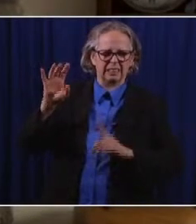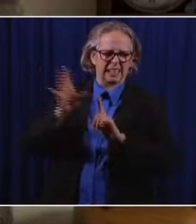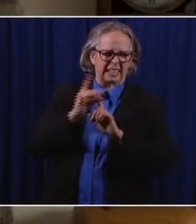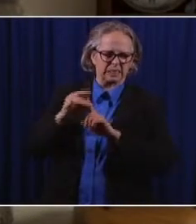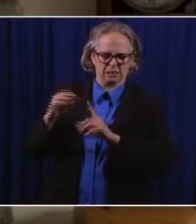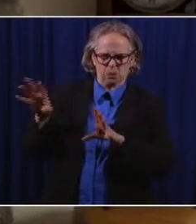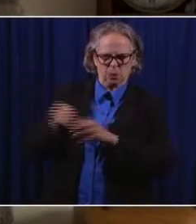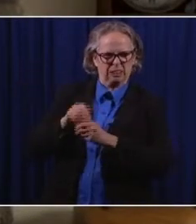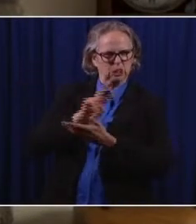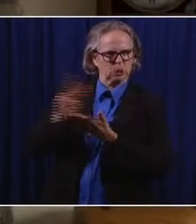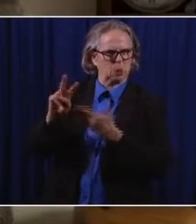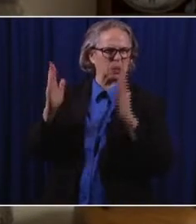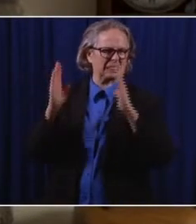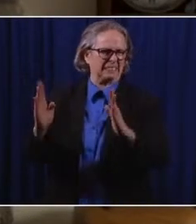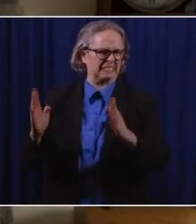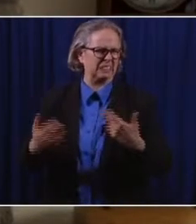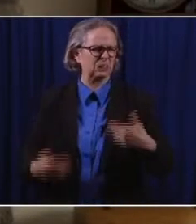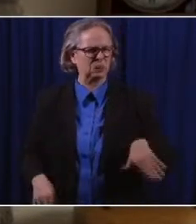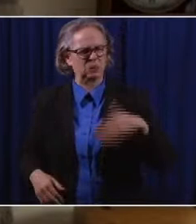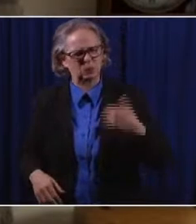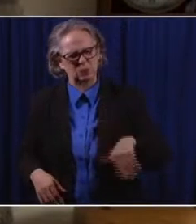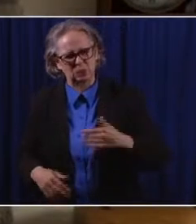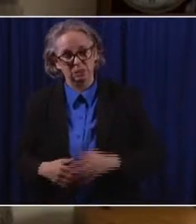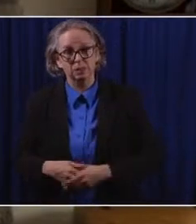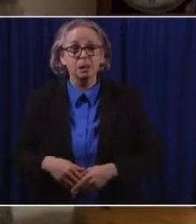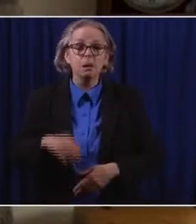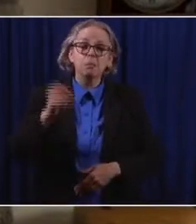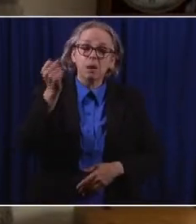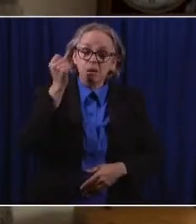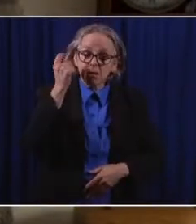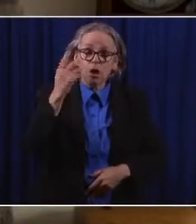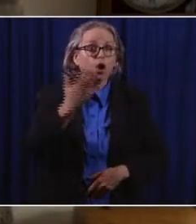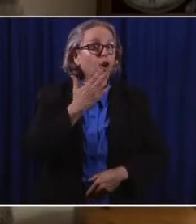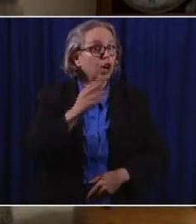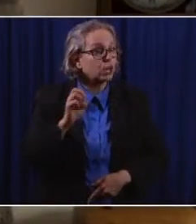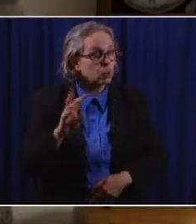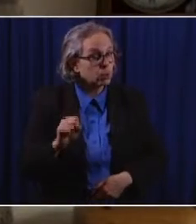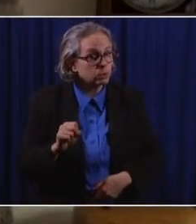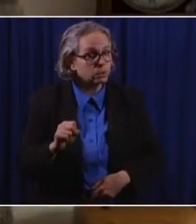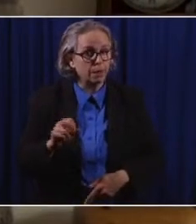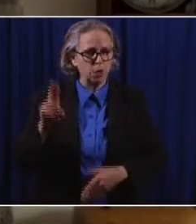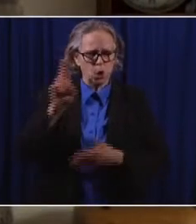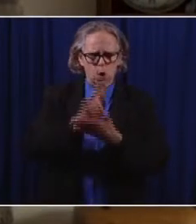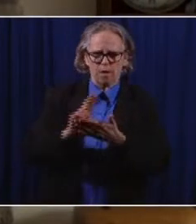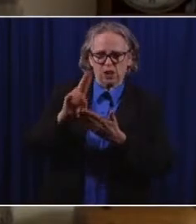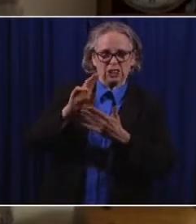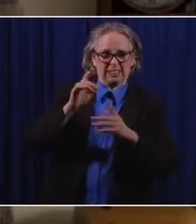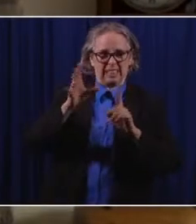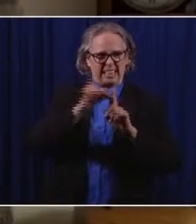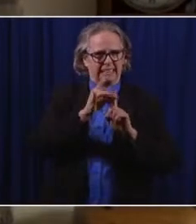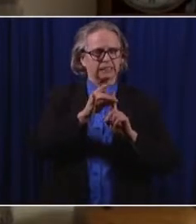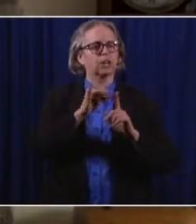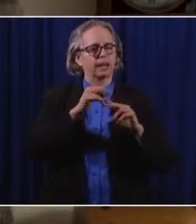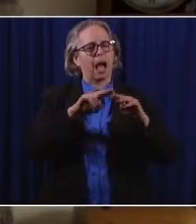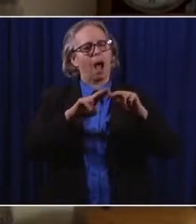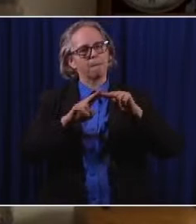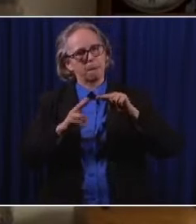that the university cases are on the decline. Good news, and there is a shift towards a greater percentage of cases in